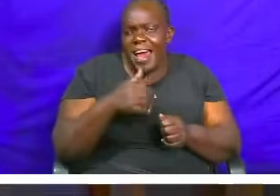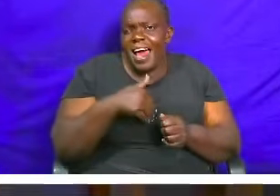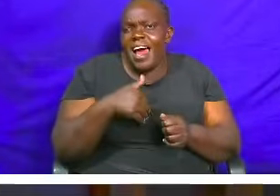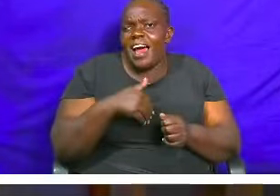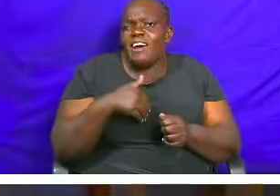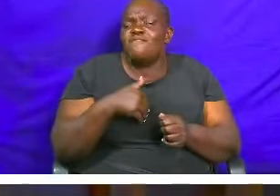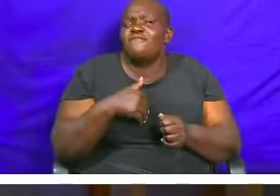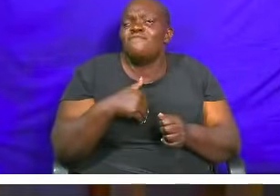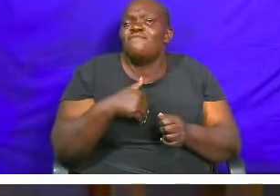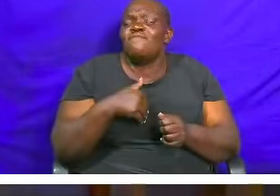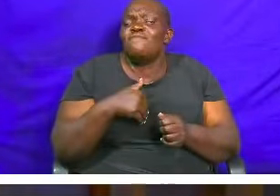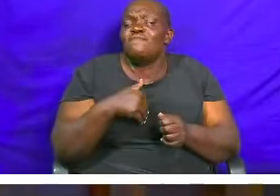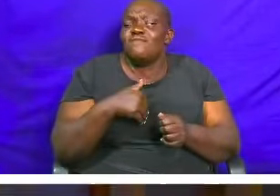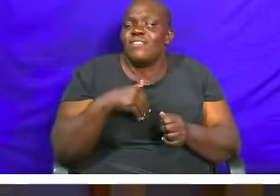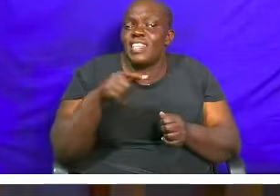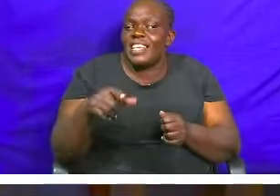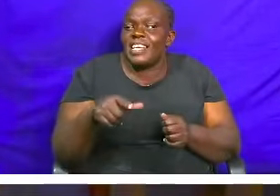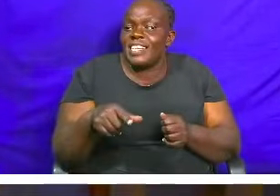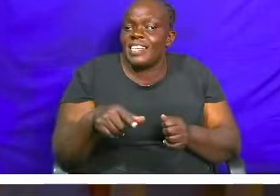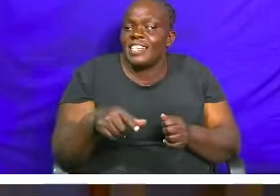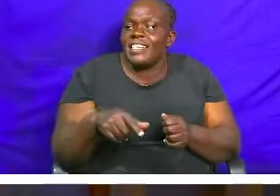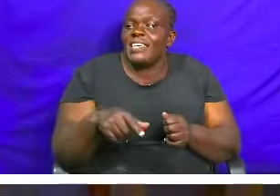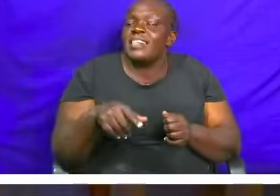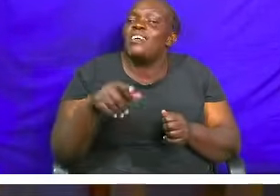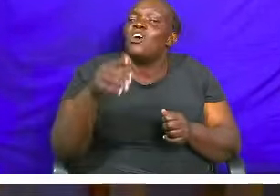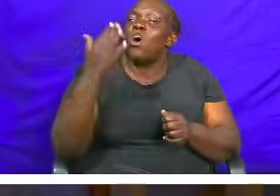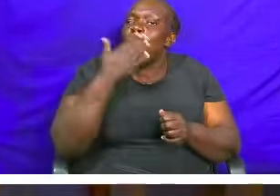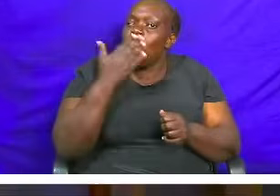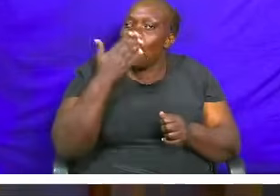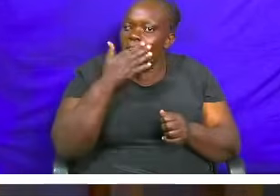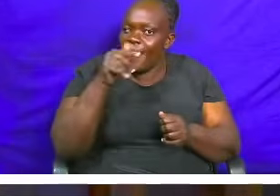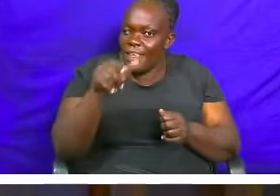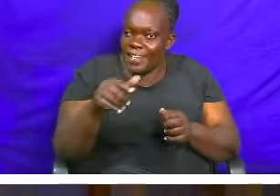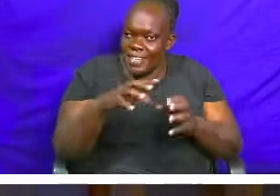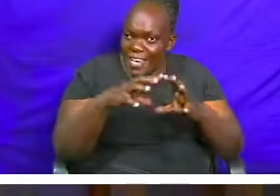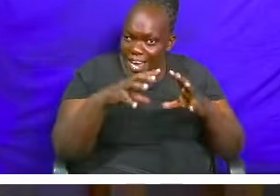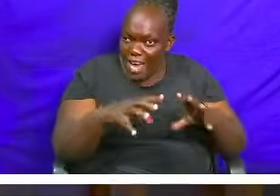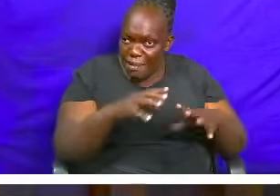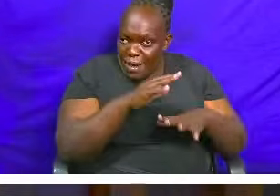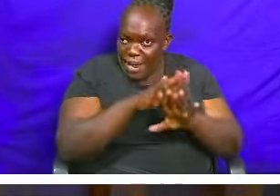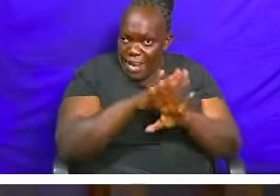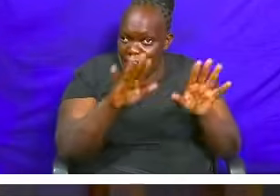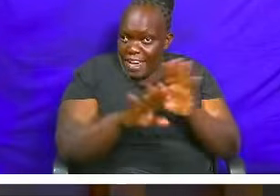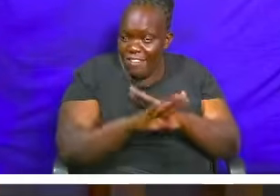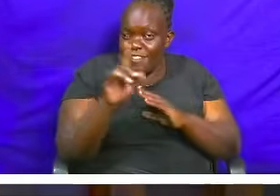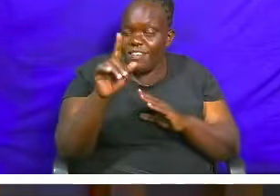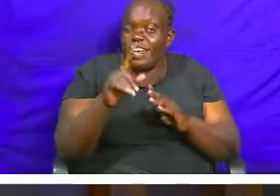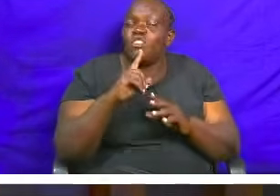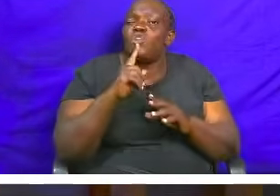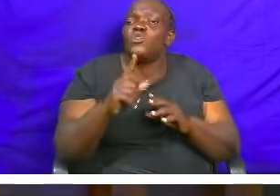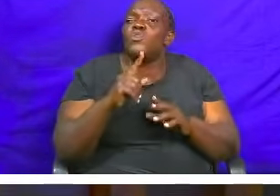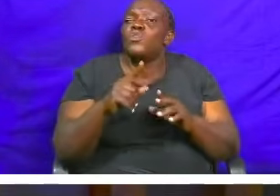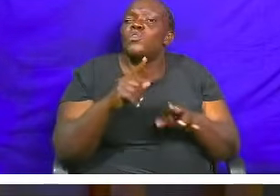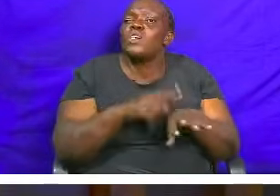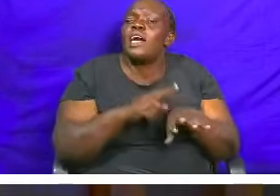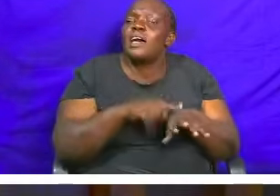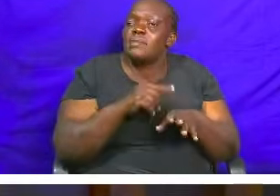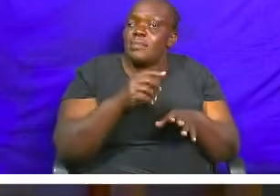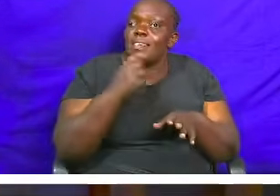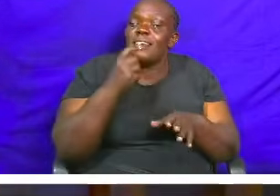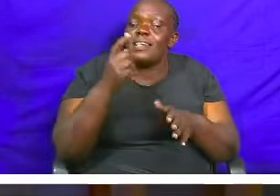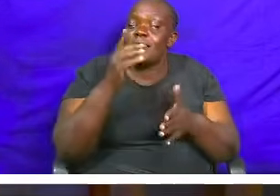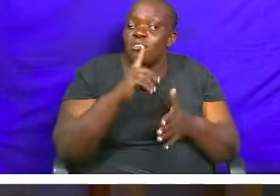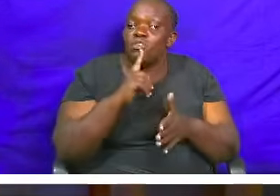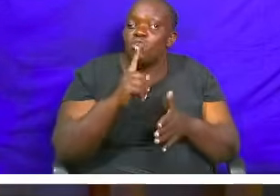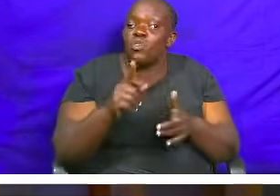of 60 drums of lubricant to that company every Monday morning. So whenever it fell short, because those engines never